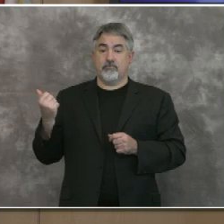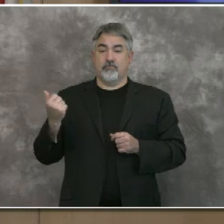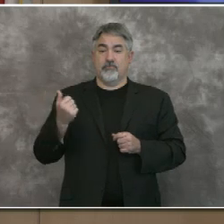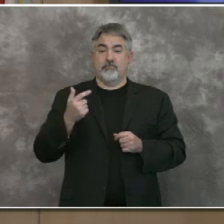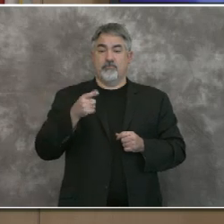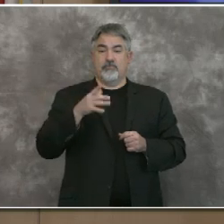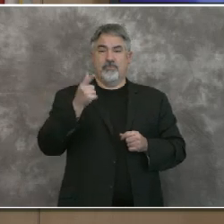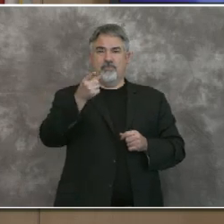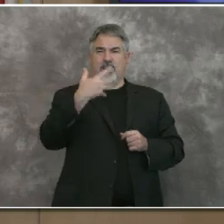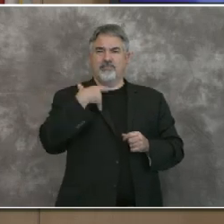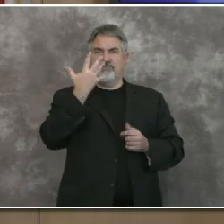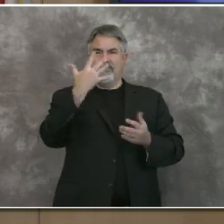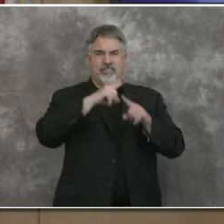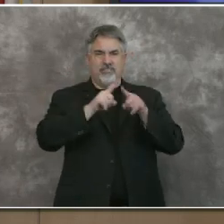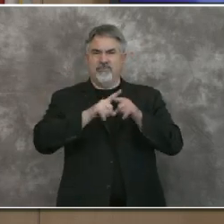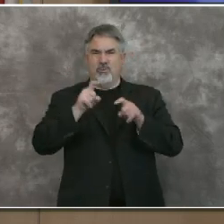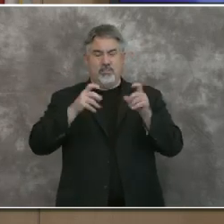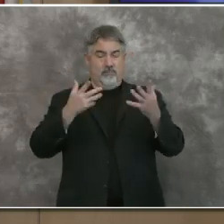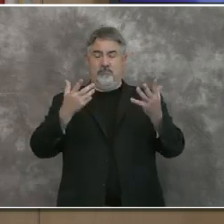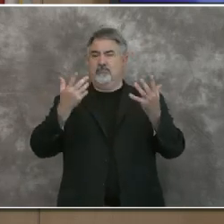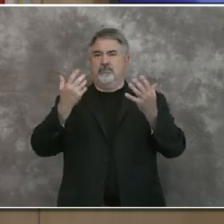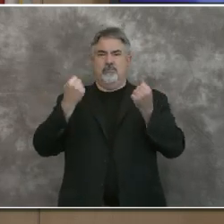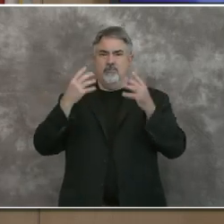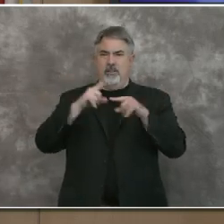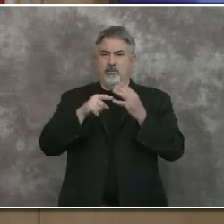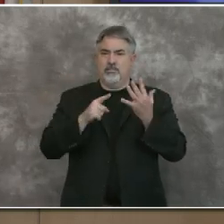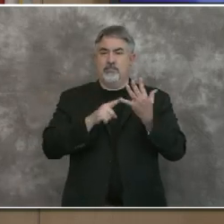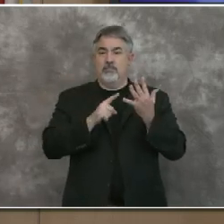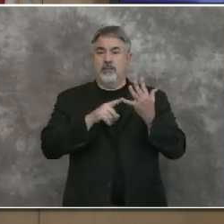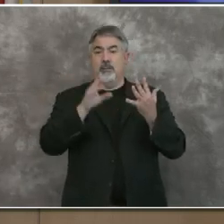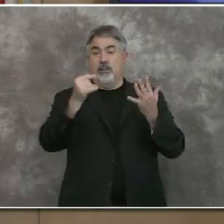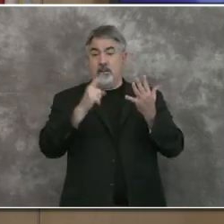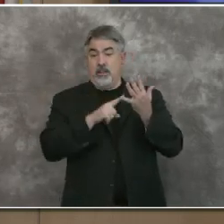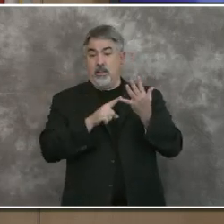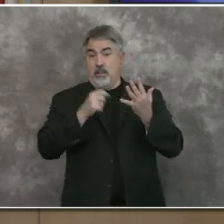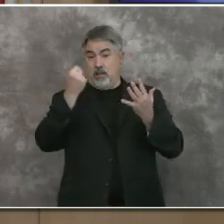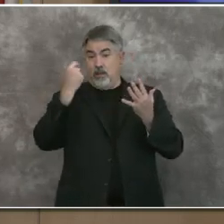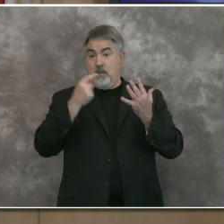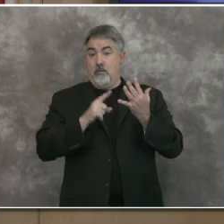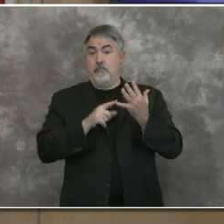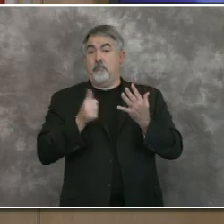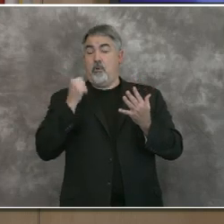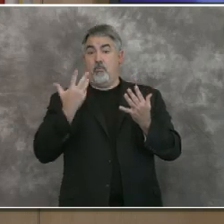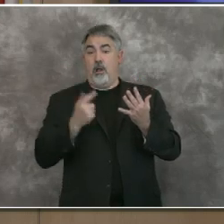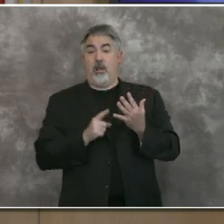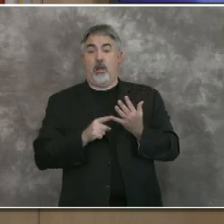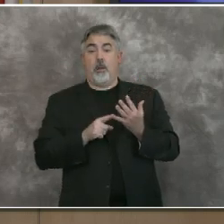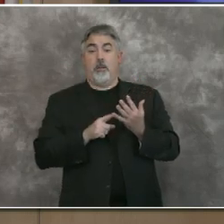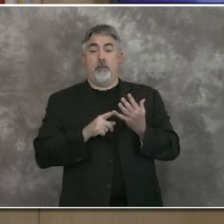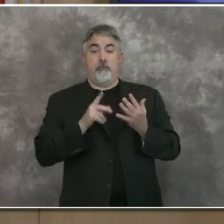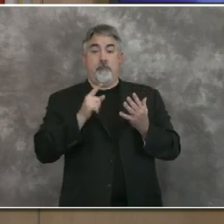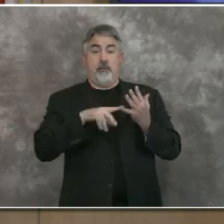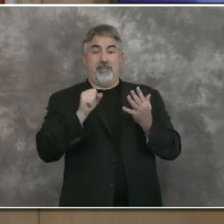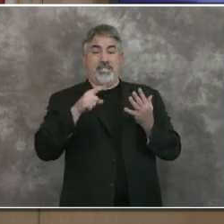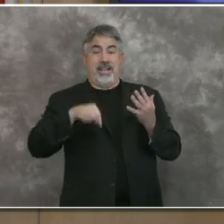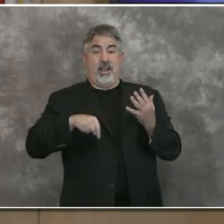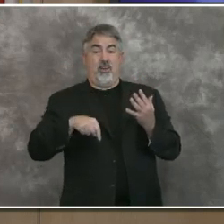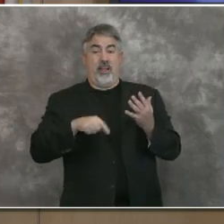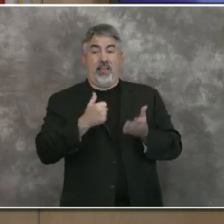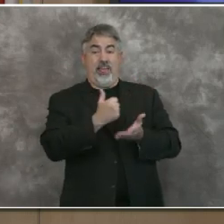the last one first, because it may be the most important. What can people in San Diego do to help our neighbors